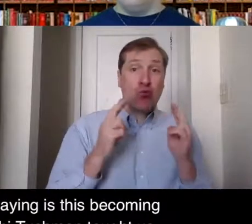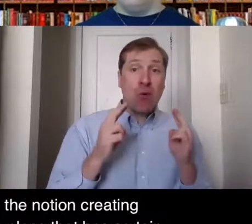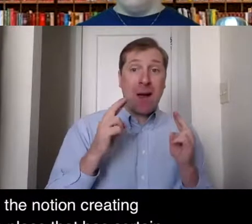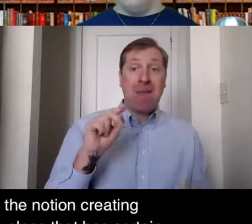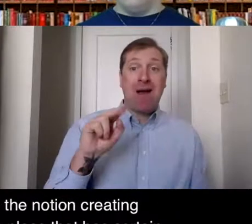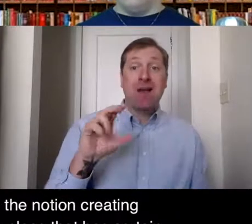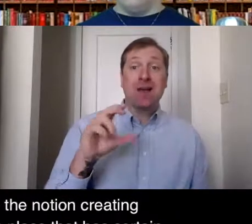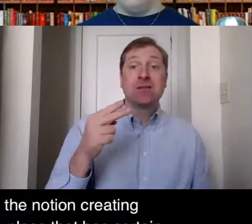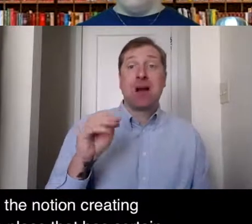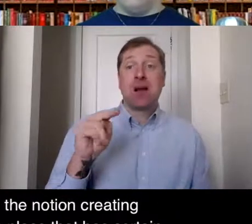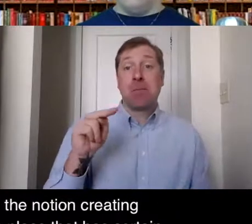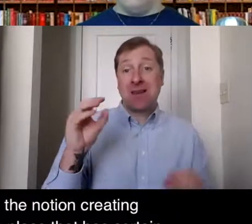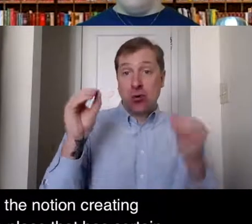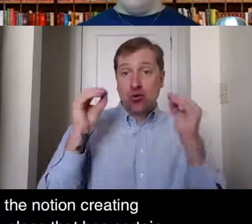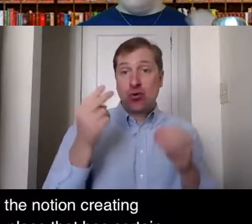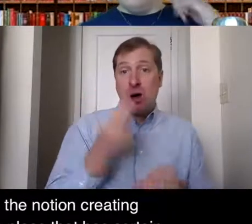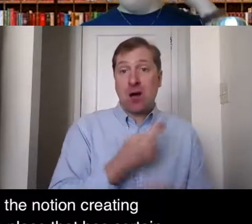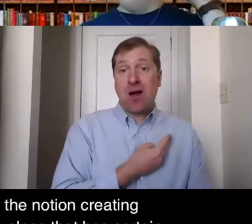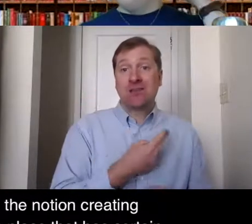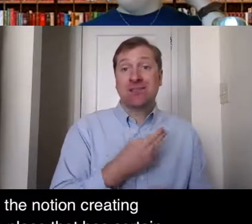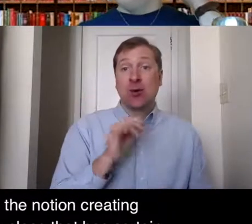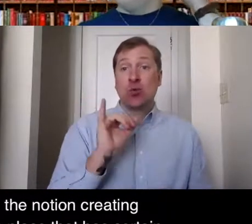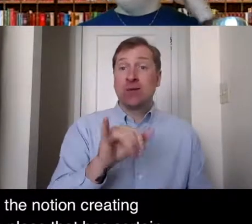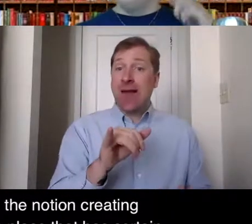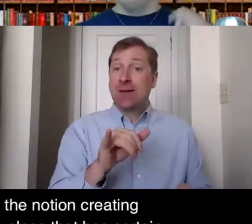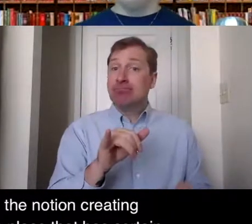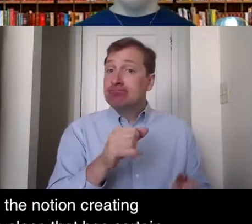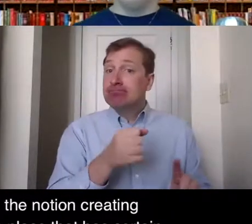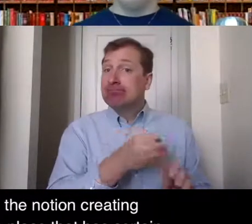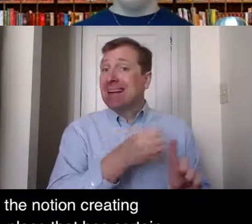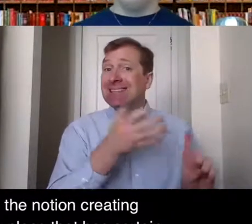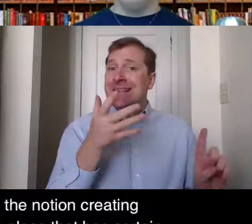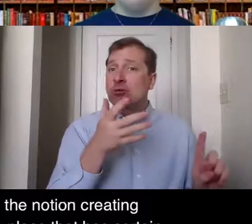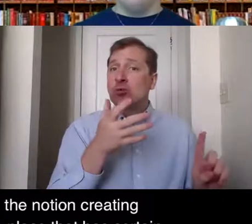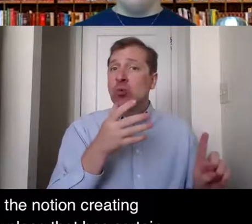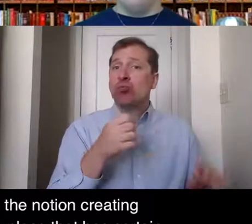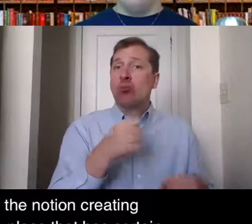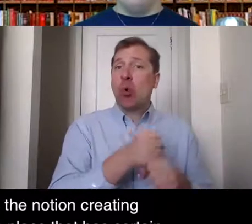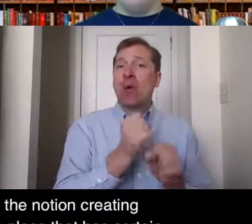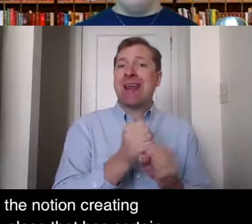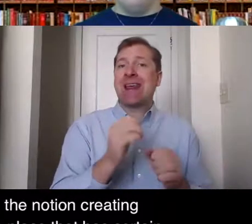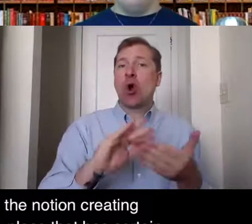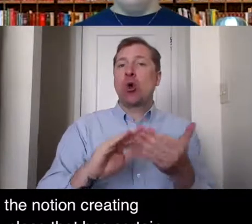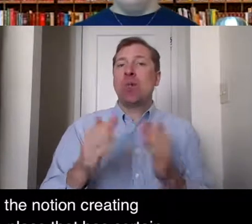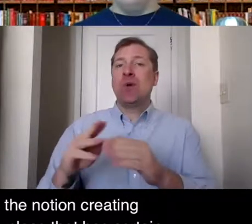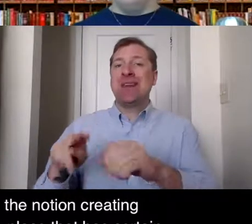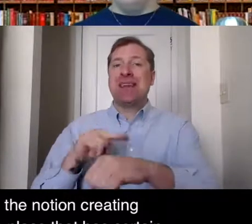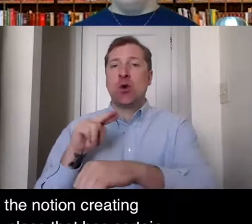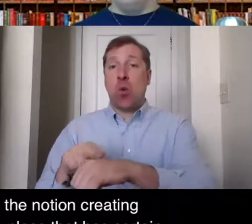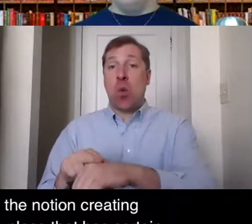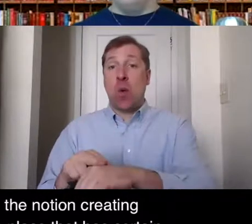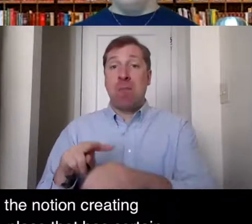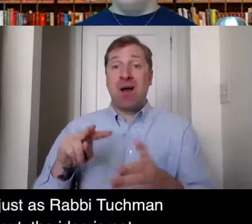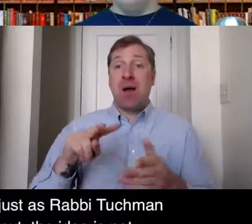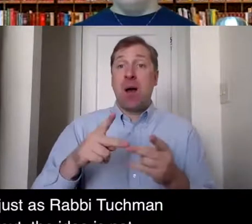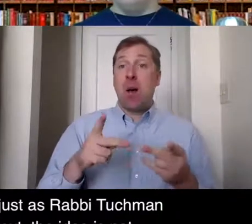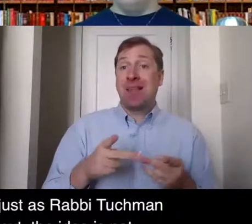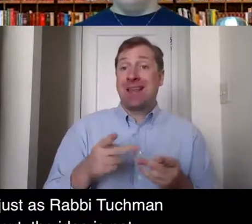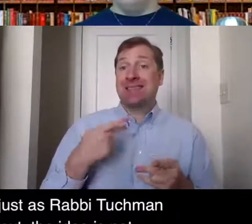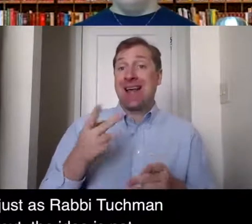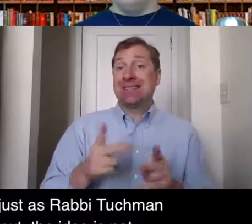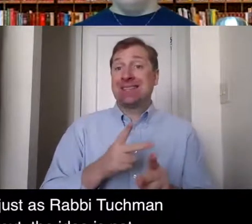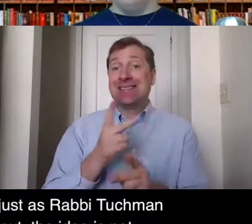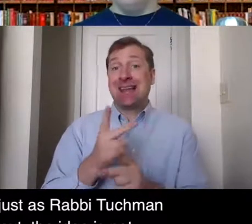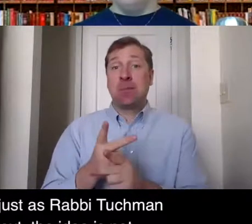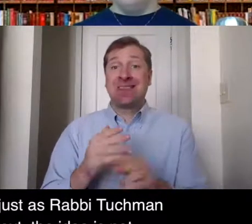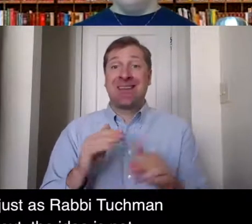taught us in Megillah, extends to the notion of creating as our community norm a place that has certain types